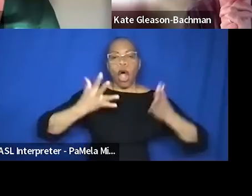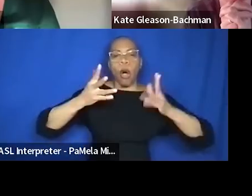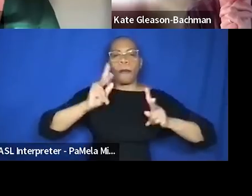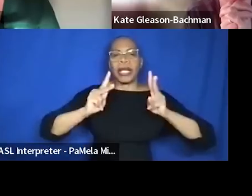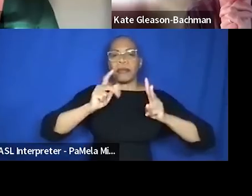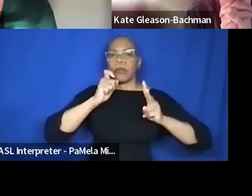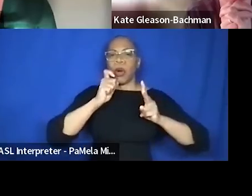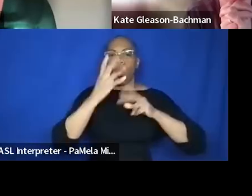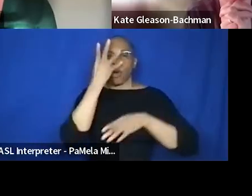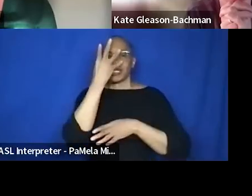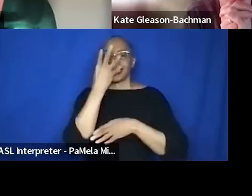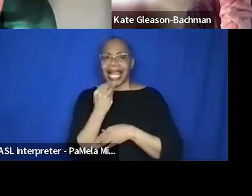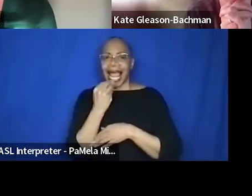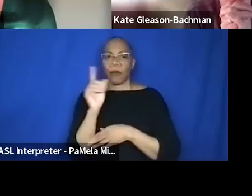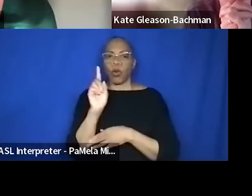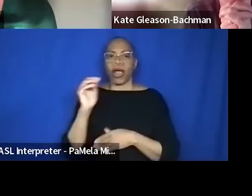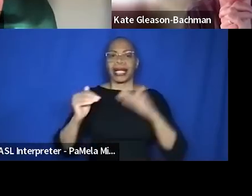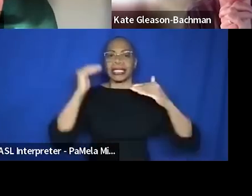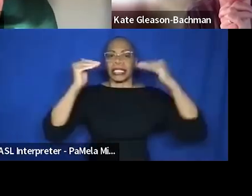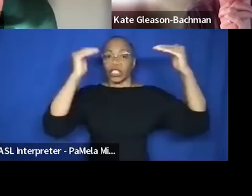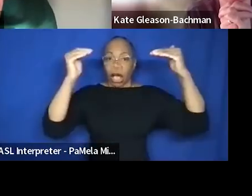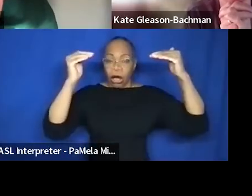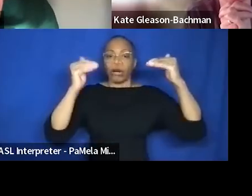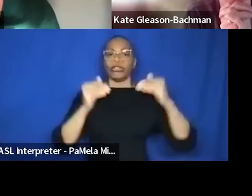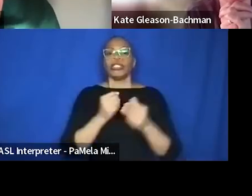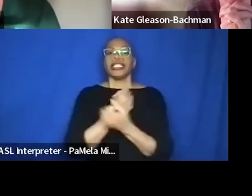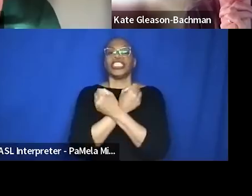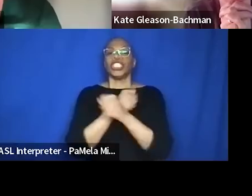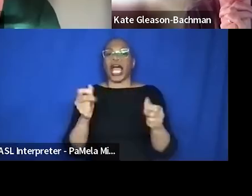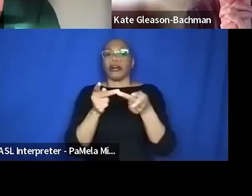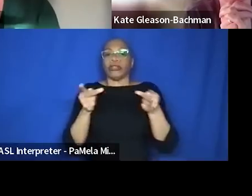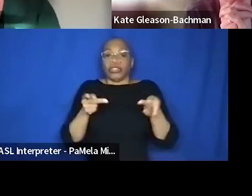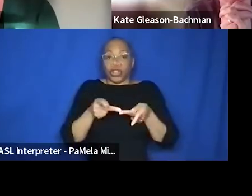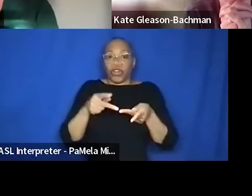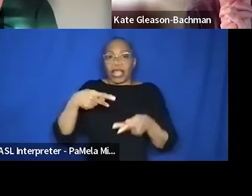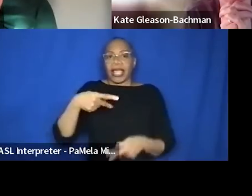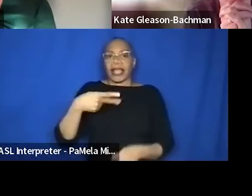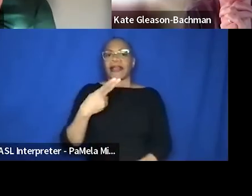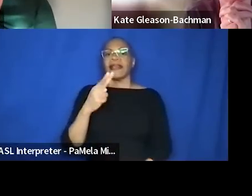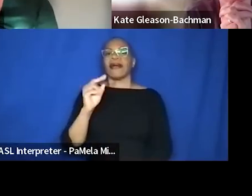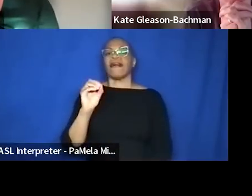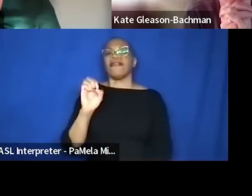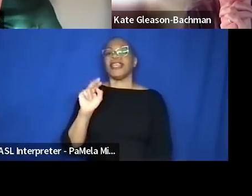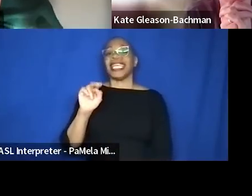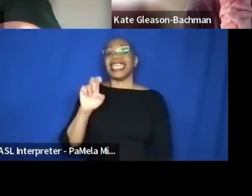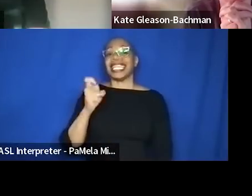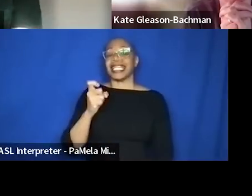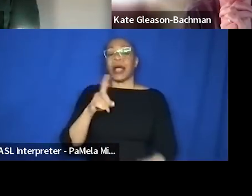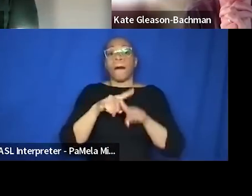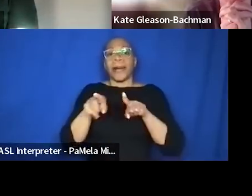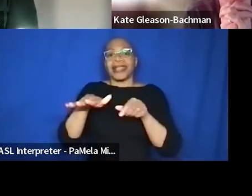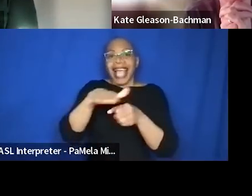the biggest adult shelter in Phoenix. And that they cleared that